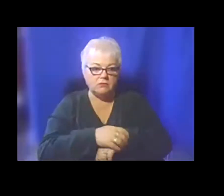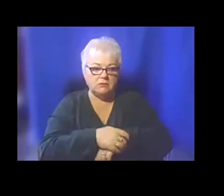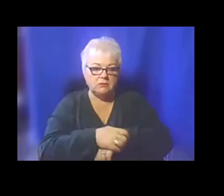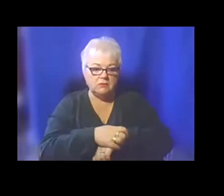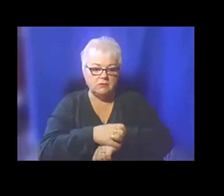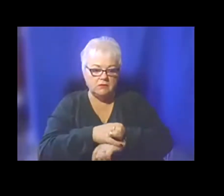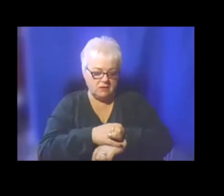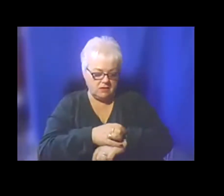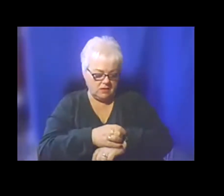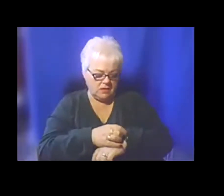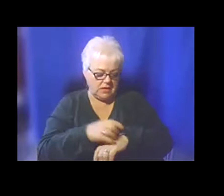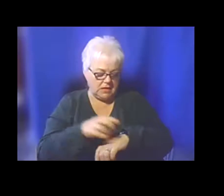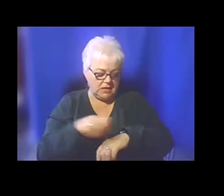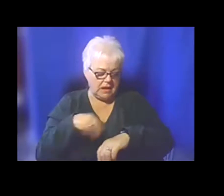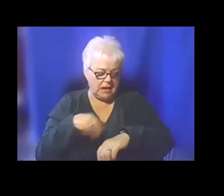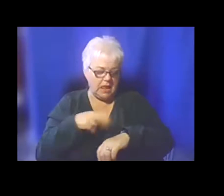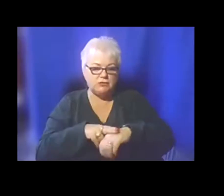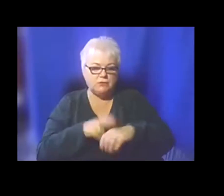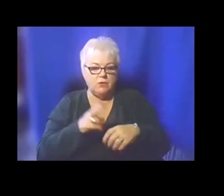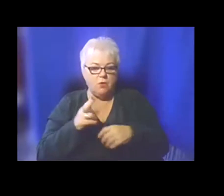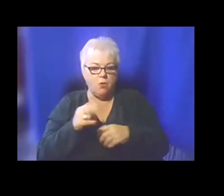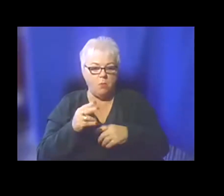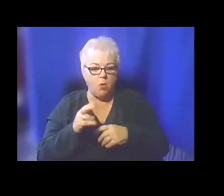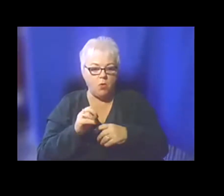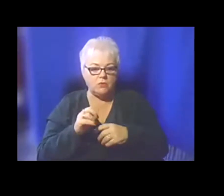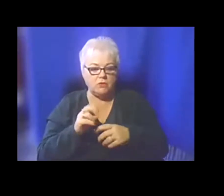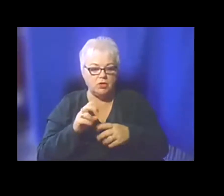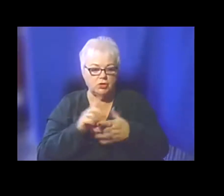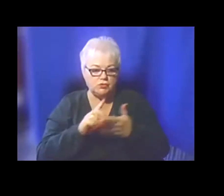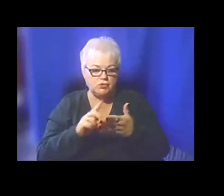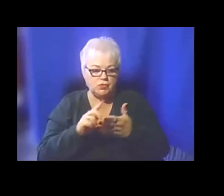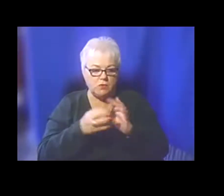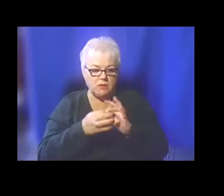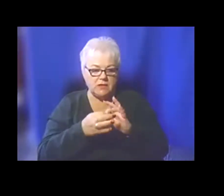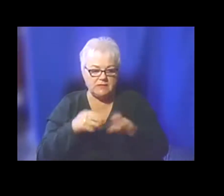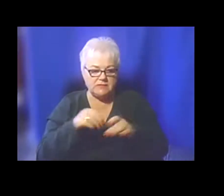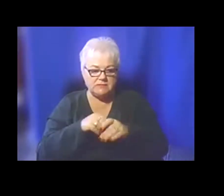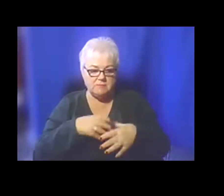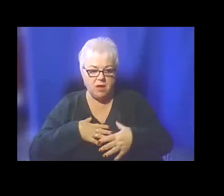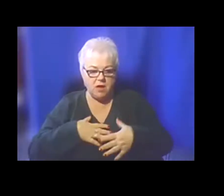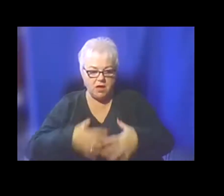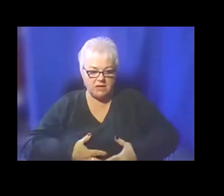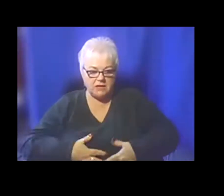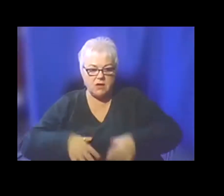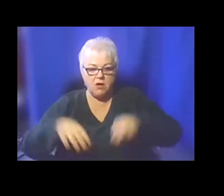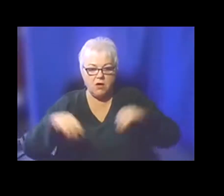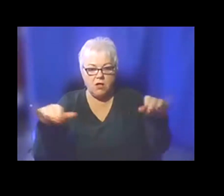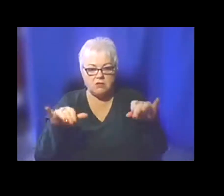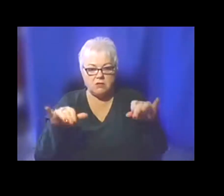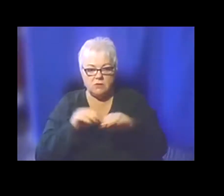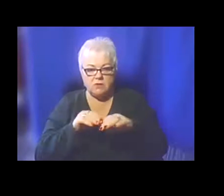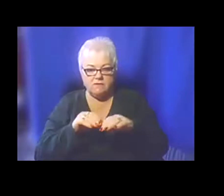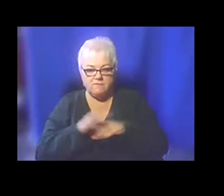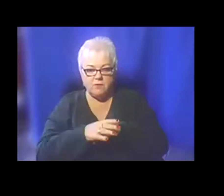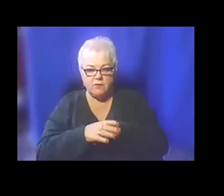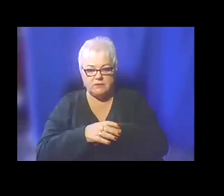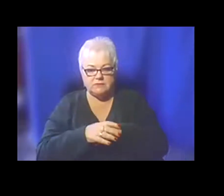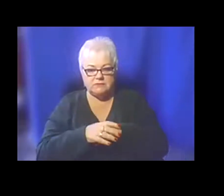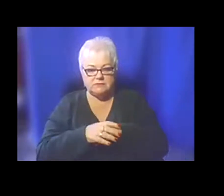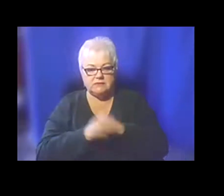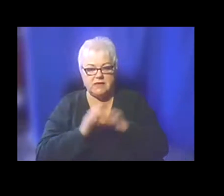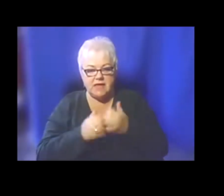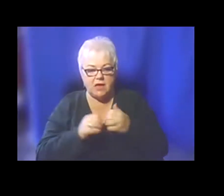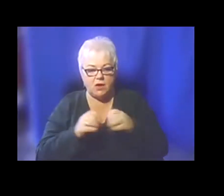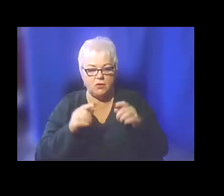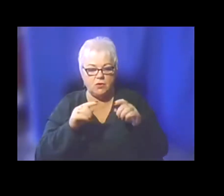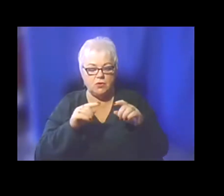the natural hormones or the natural drugs that are released in your body that also influence how trauma responses will